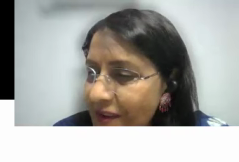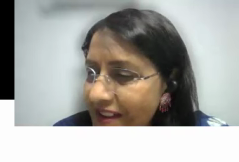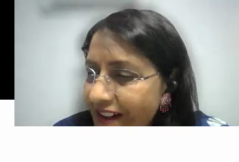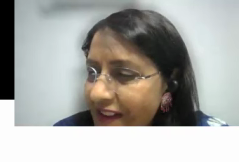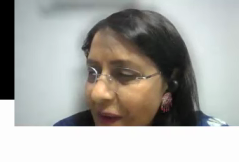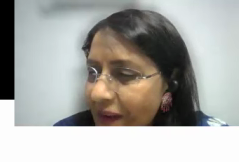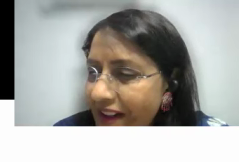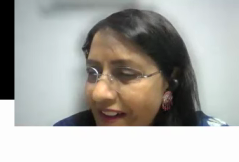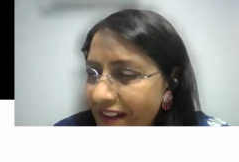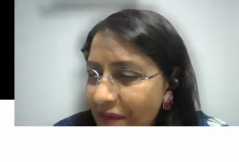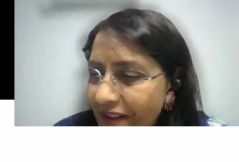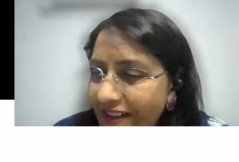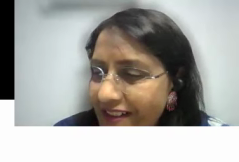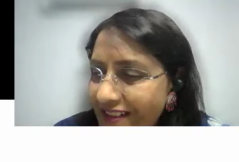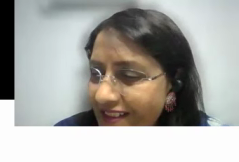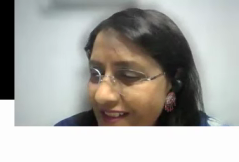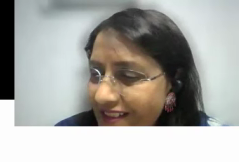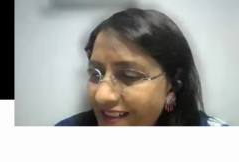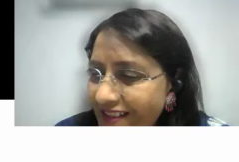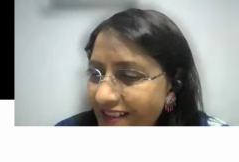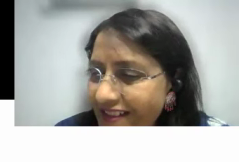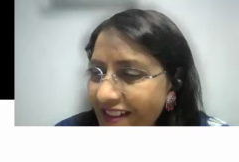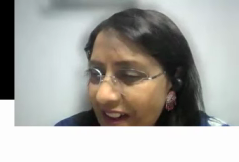Oh, 2 stars, AOL and AFL.